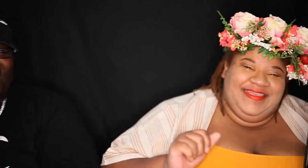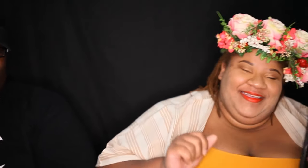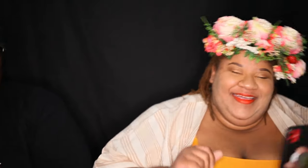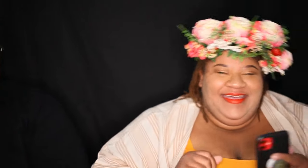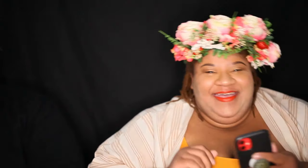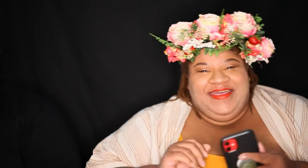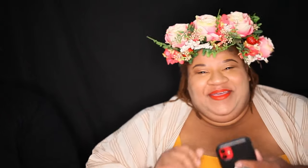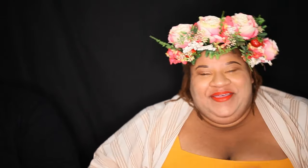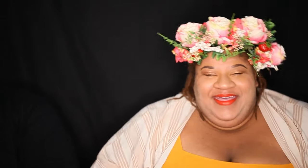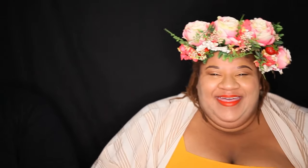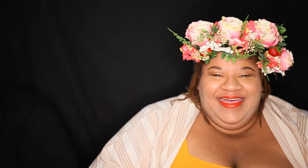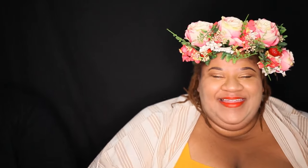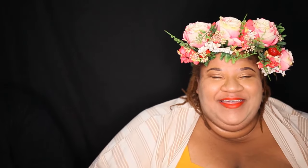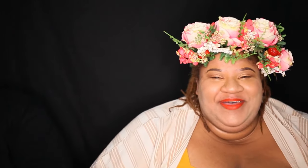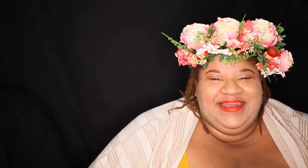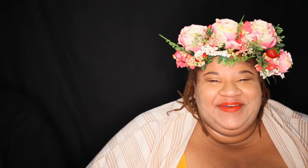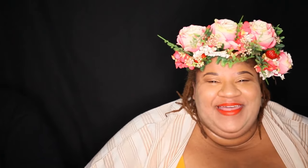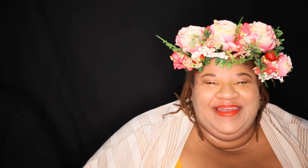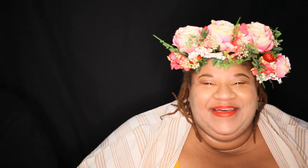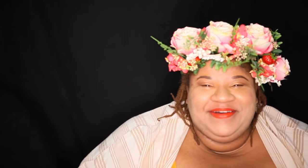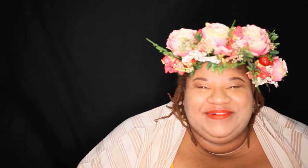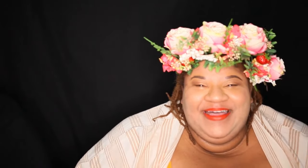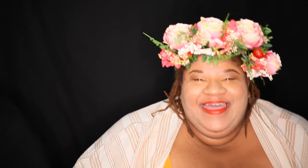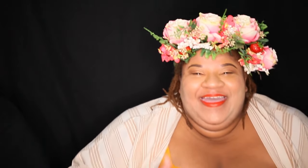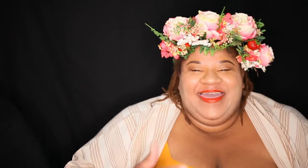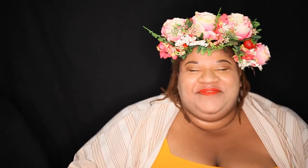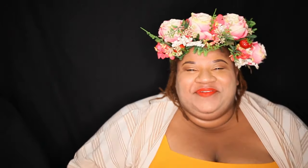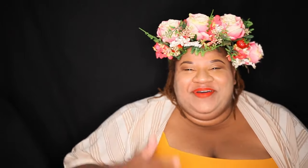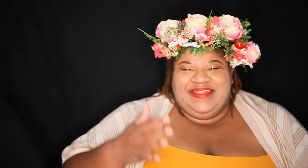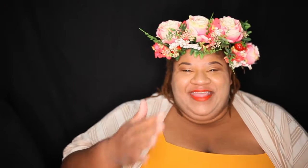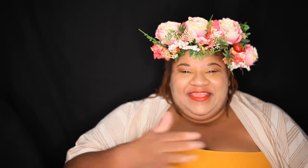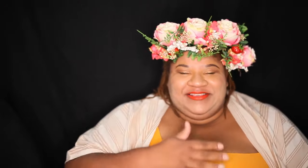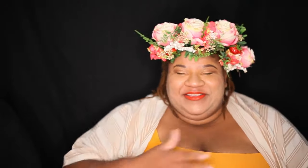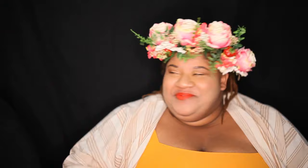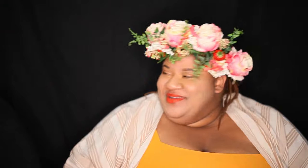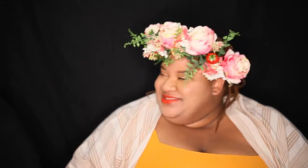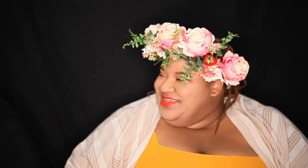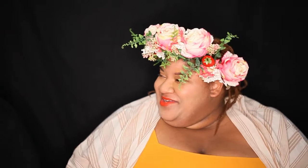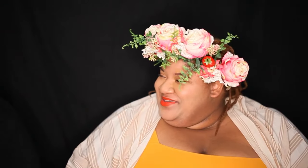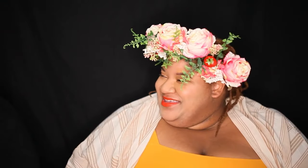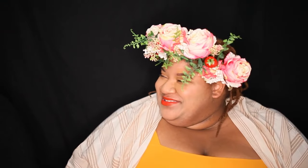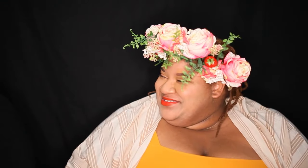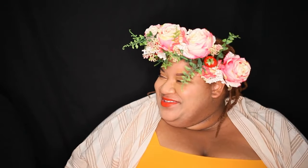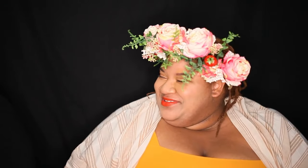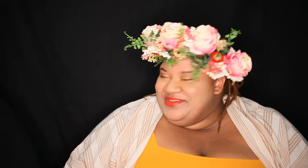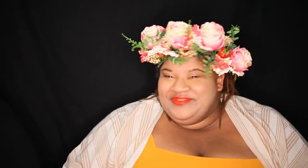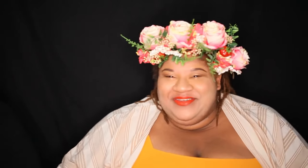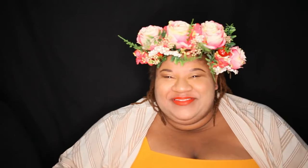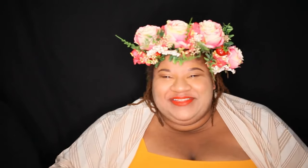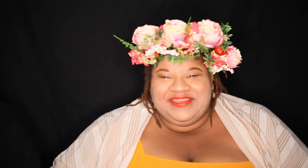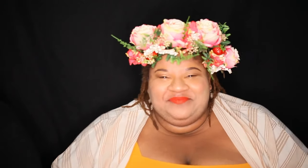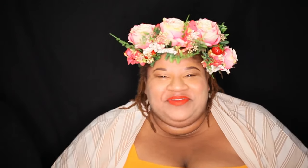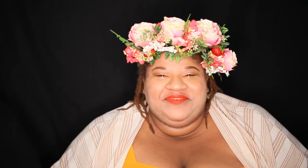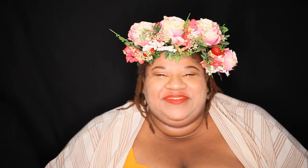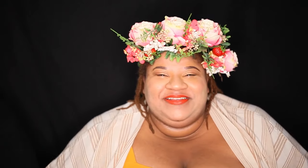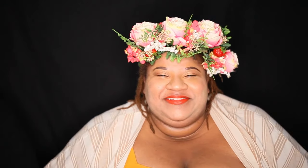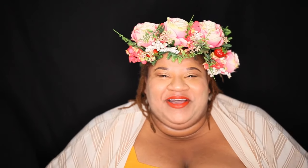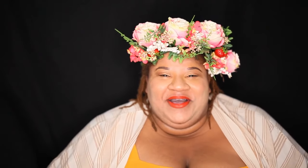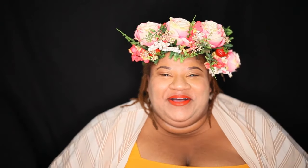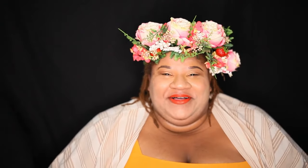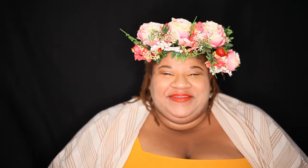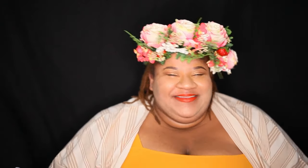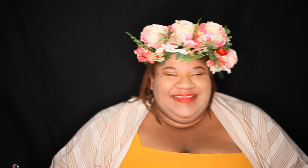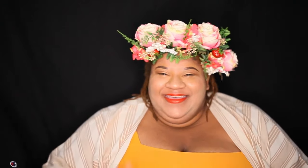Woo! Woo! A beauty. Hello, hello, hello, everyone. Thank you so much, Darius. You're so cute with your esteemed